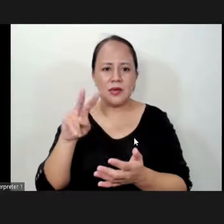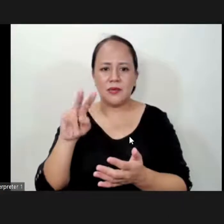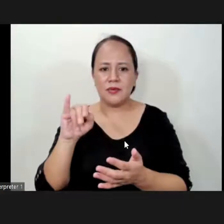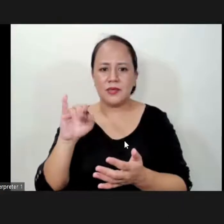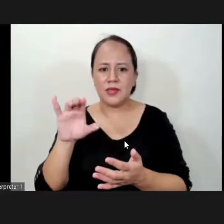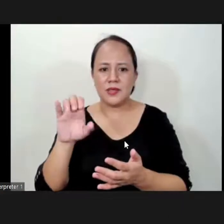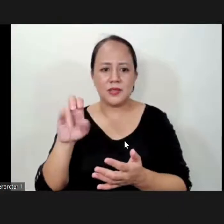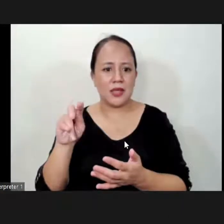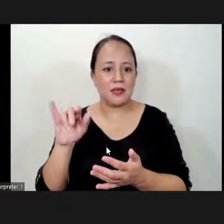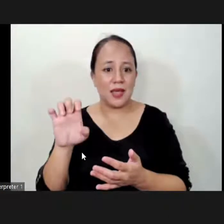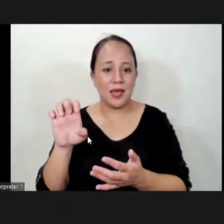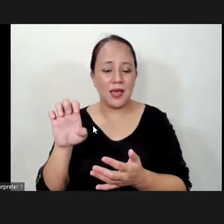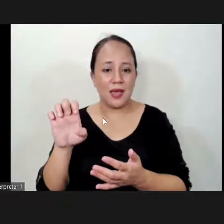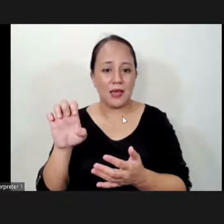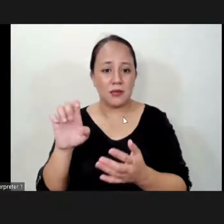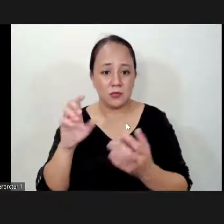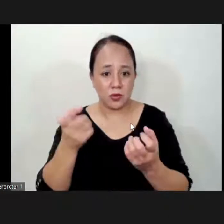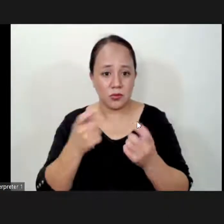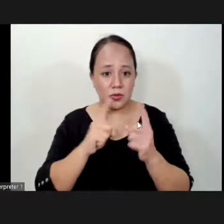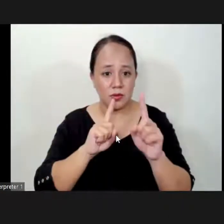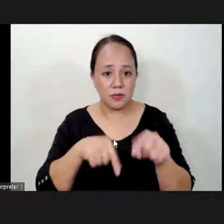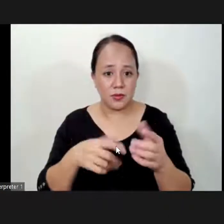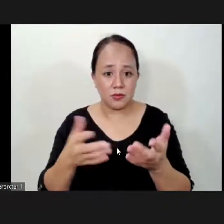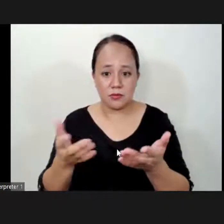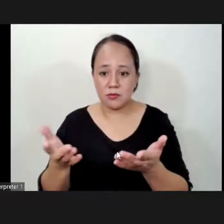like to respond to that.